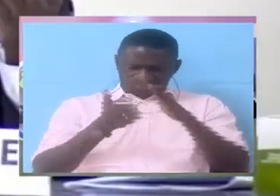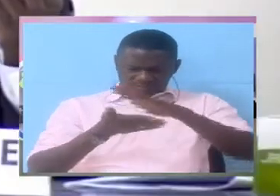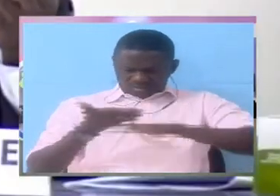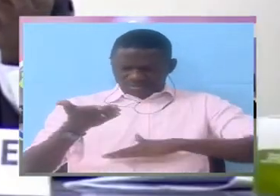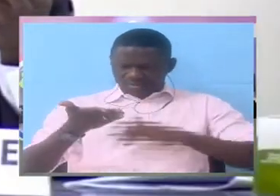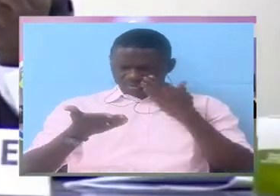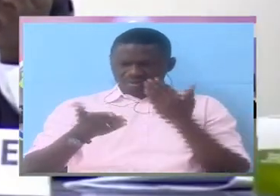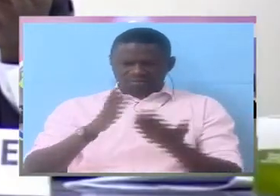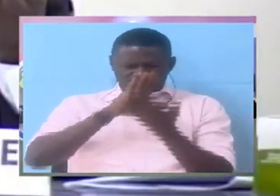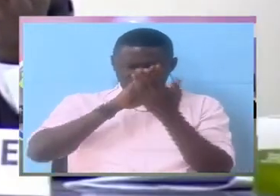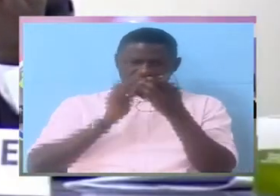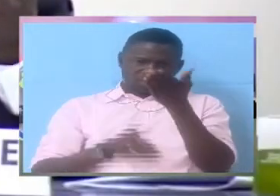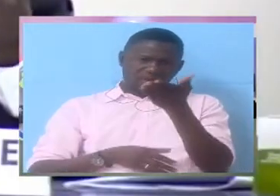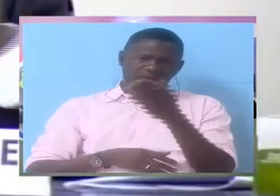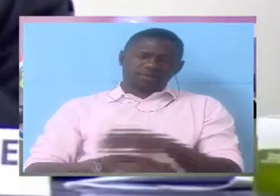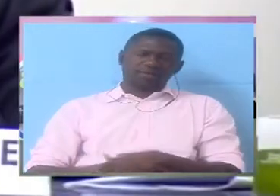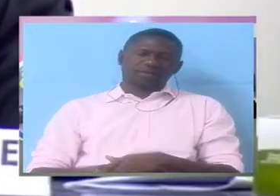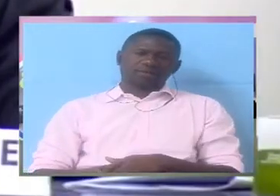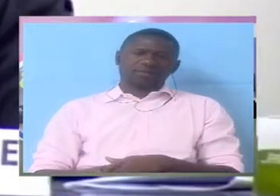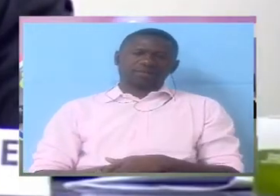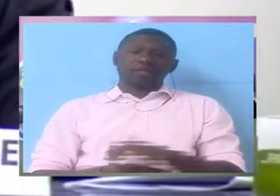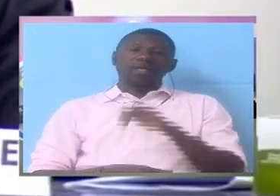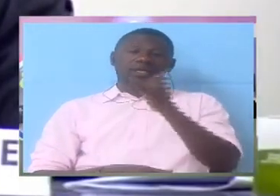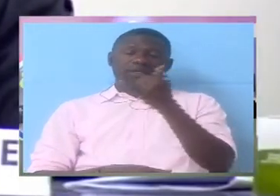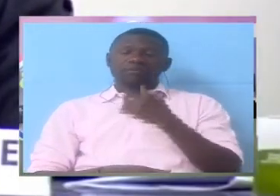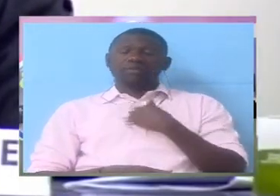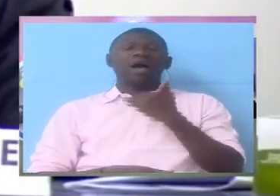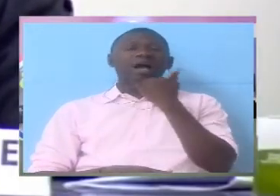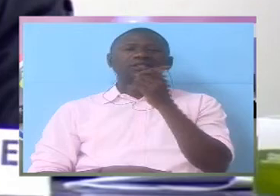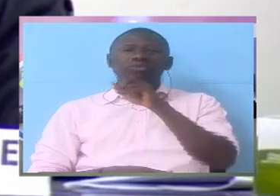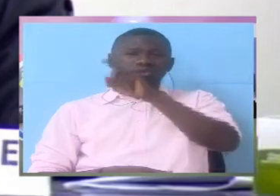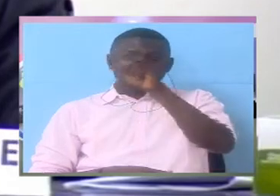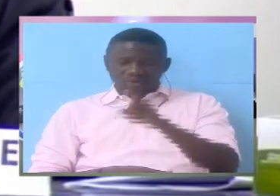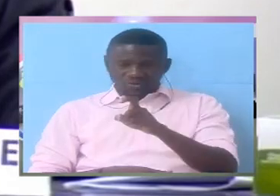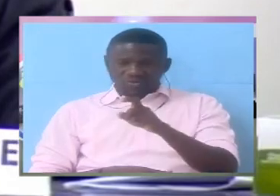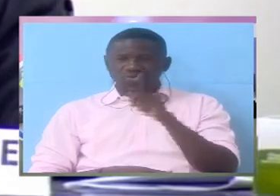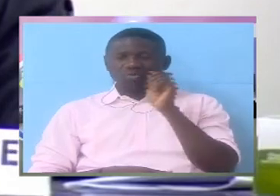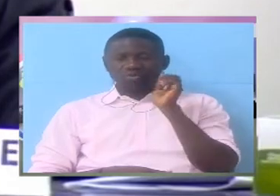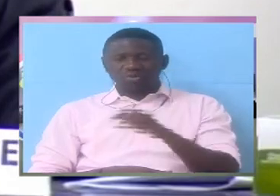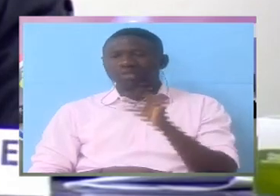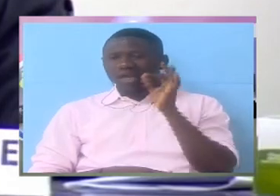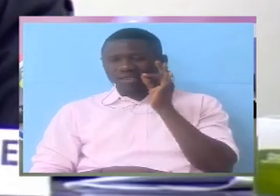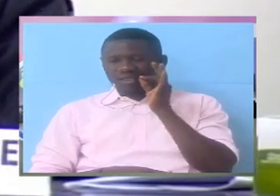Yes, I am asking you questions, you answer. Don't read from the statement.